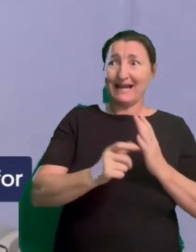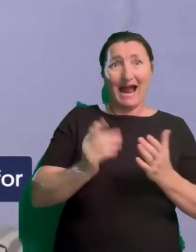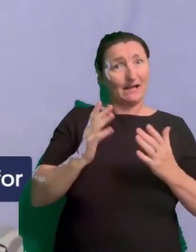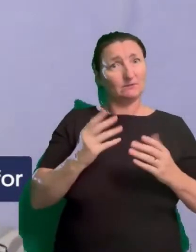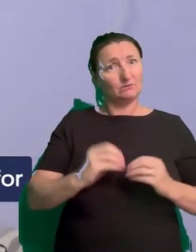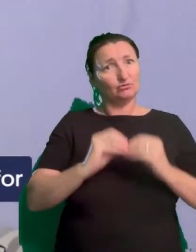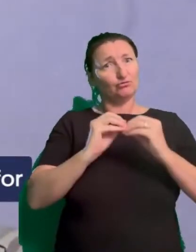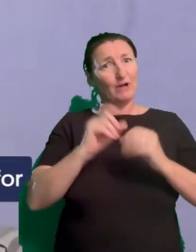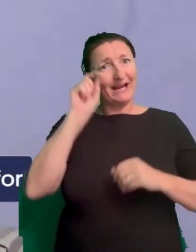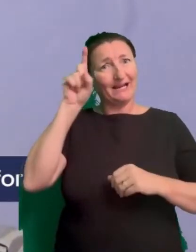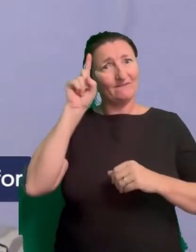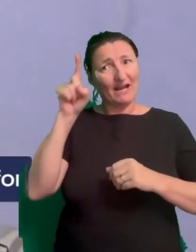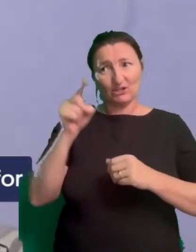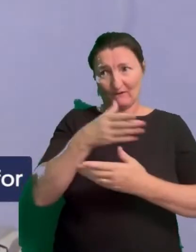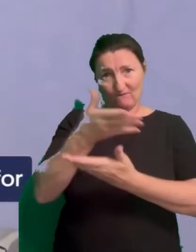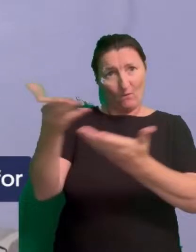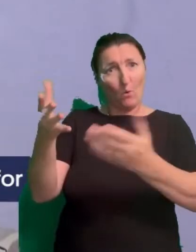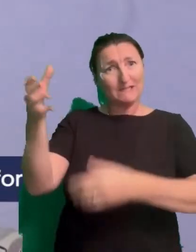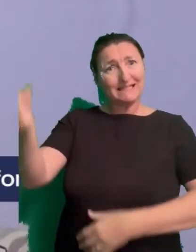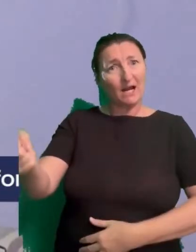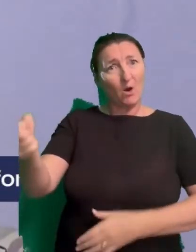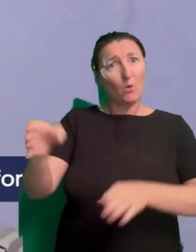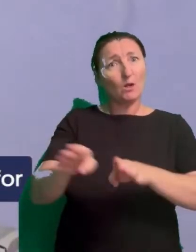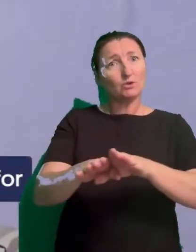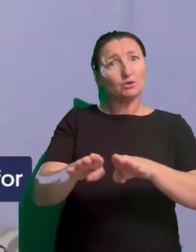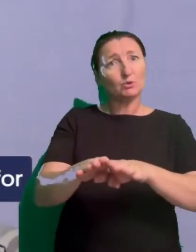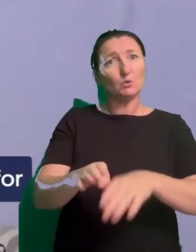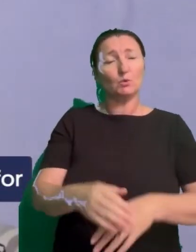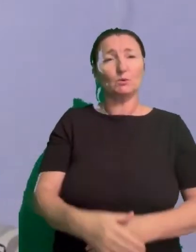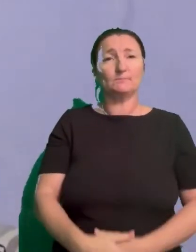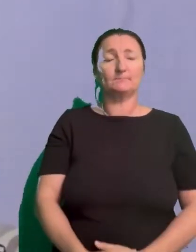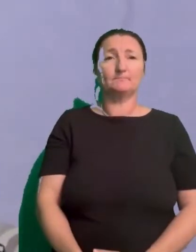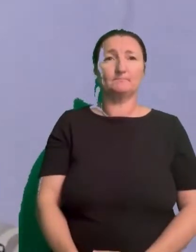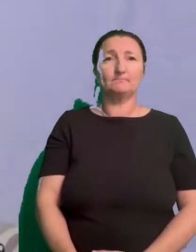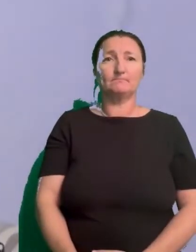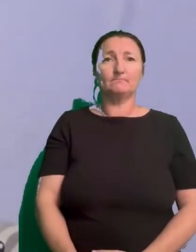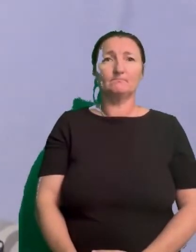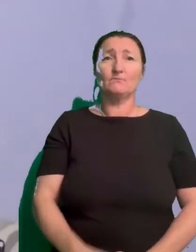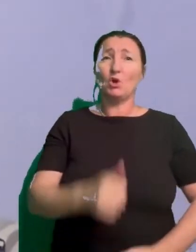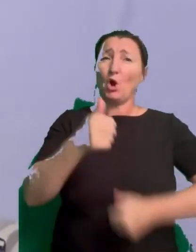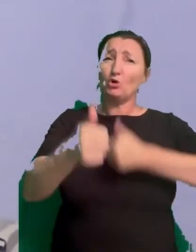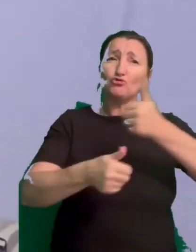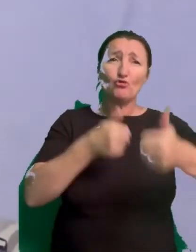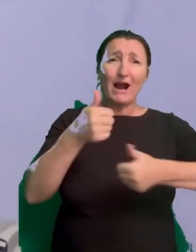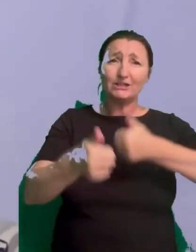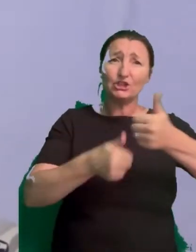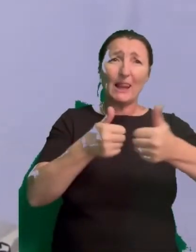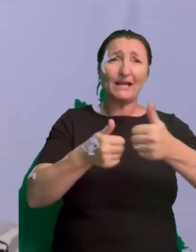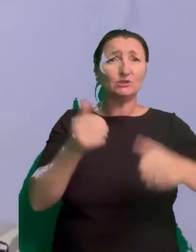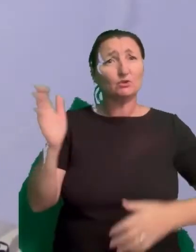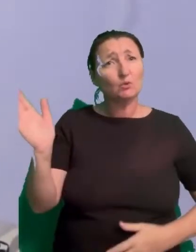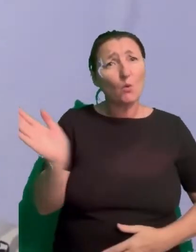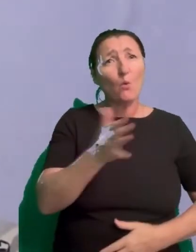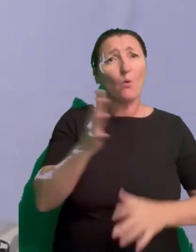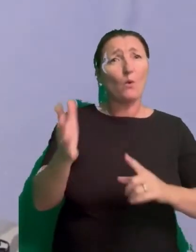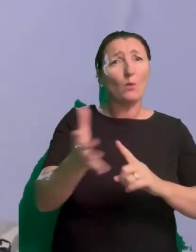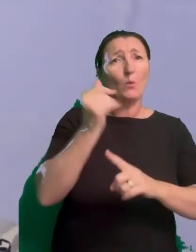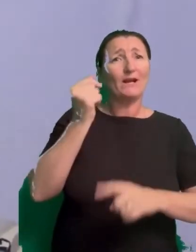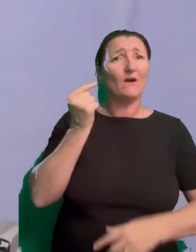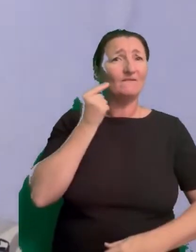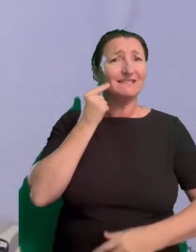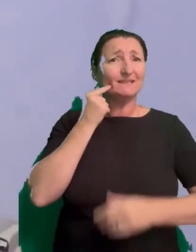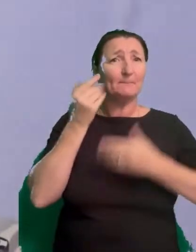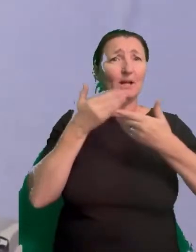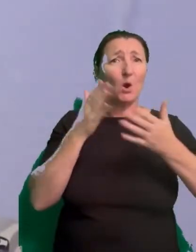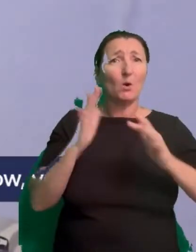congratulate all the winners from Open for Simply Open Awards, and I will